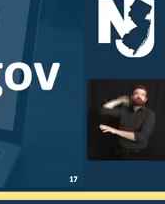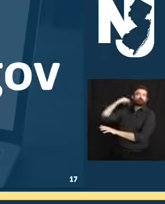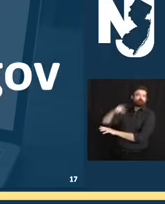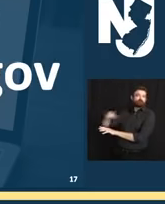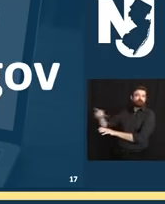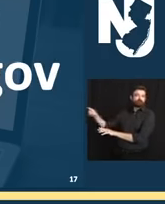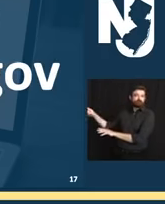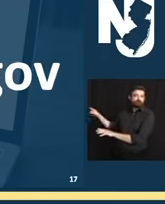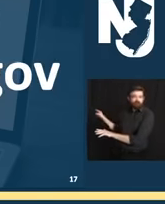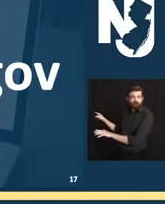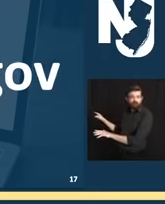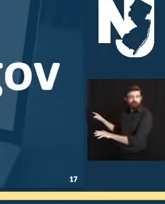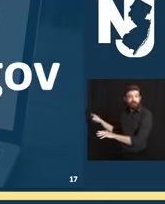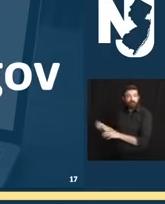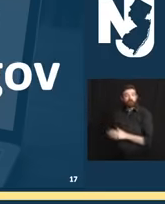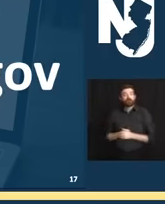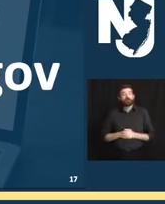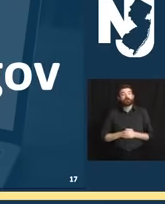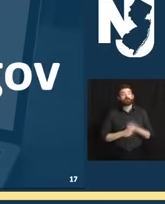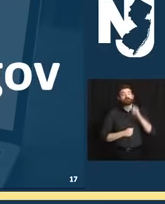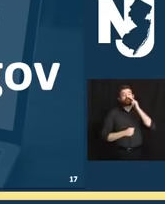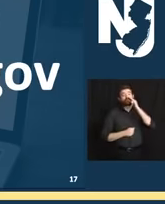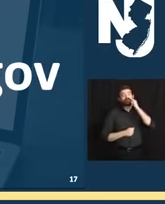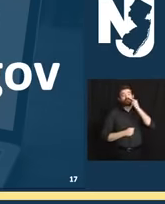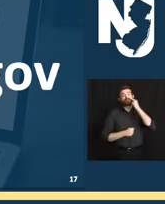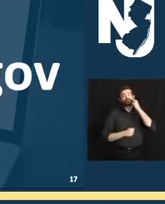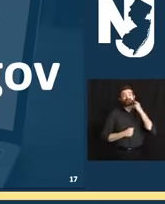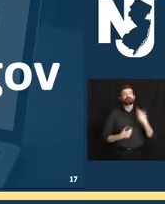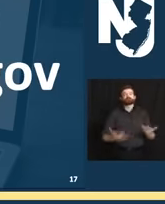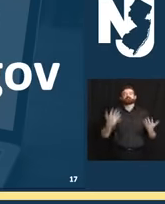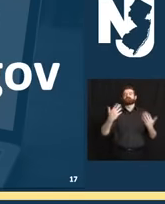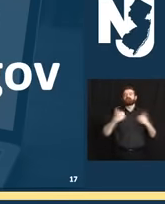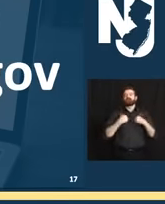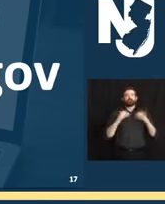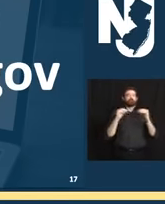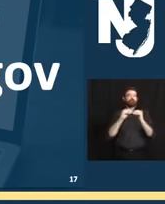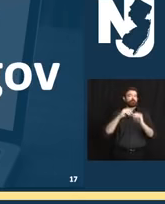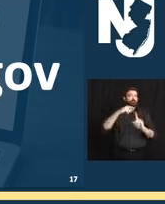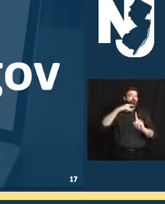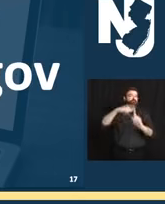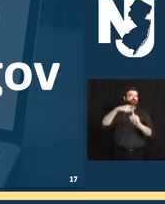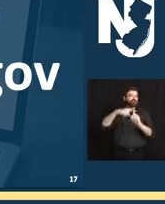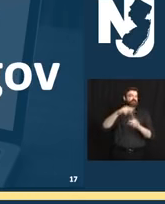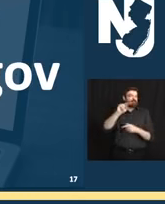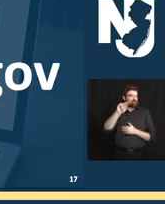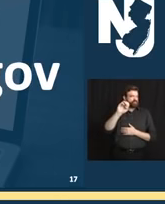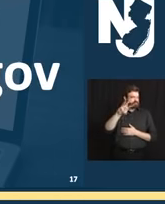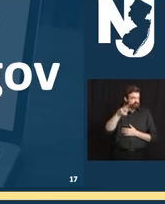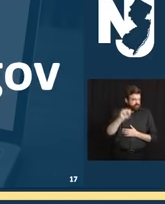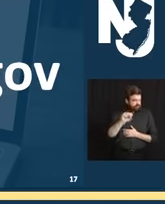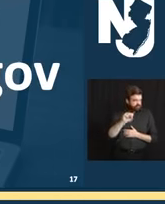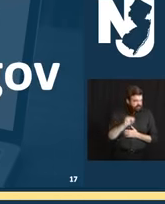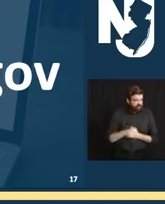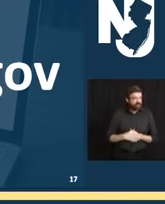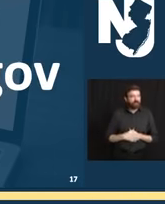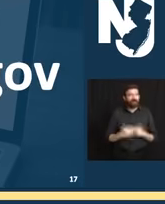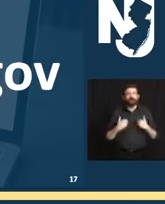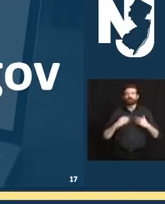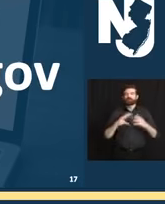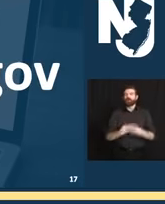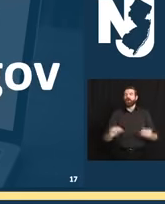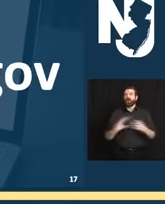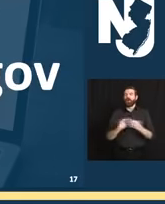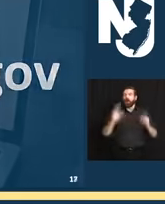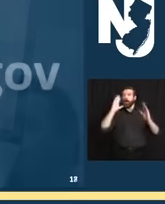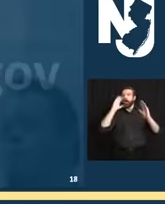on a little bit of a grace note. Before we close, there are a couple of stories that give us hope and restore our spirit for the days